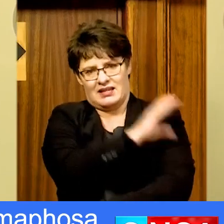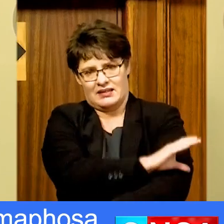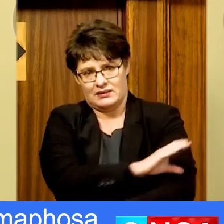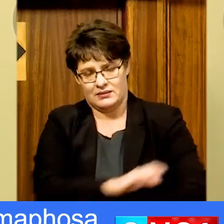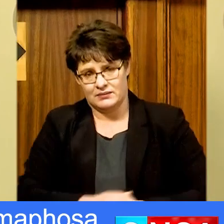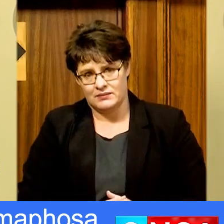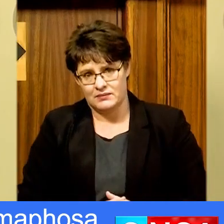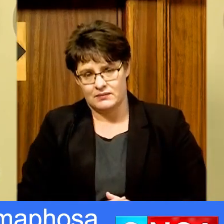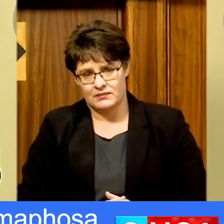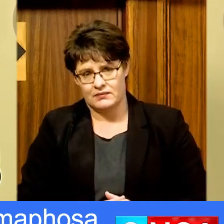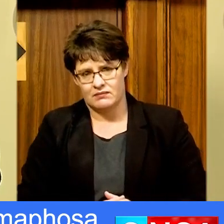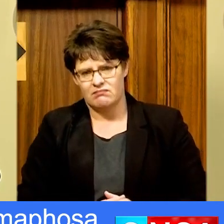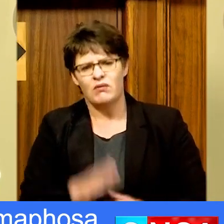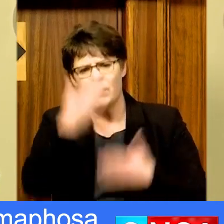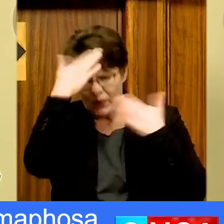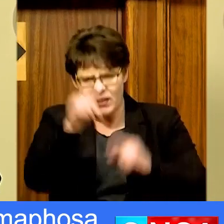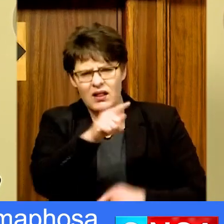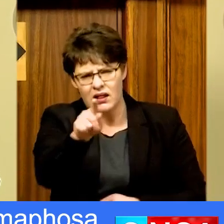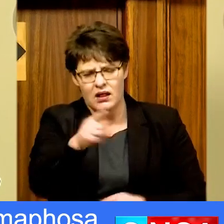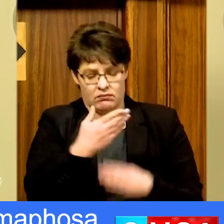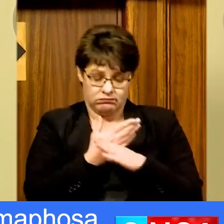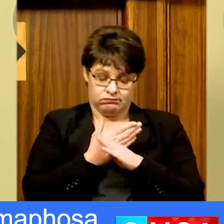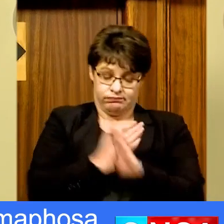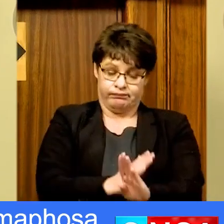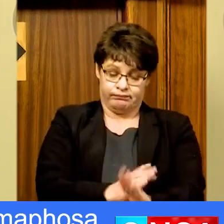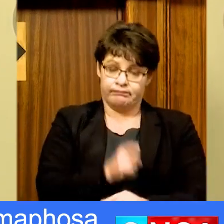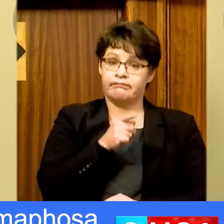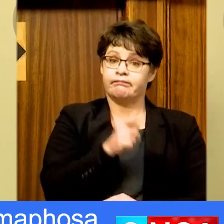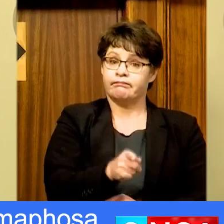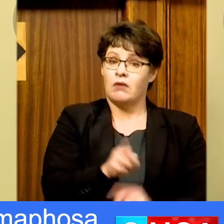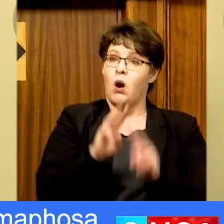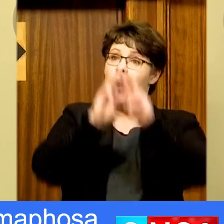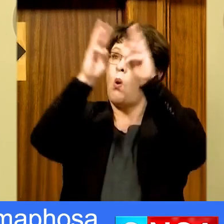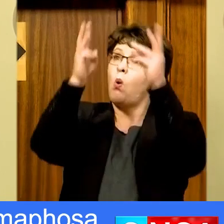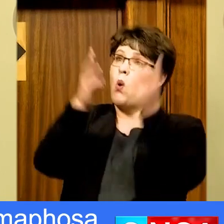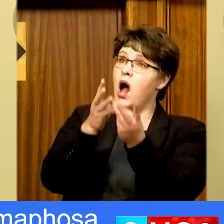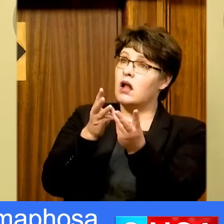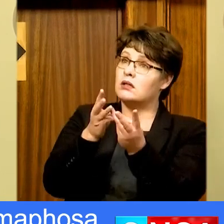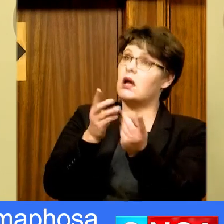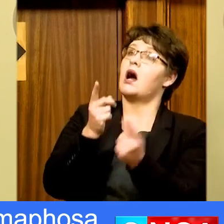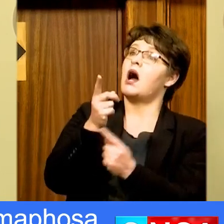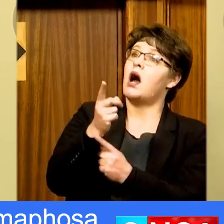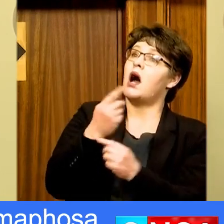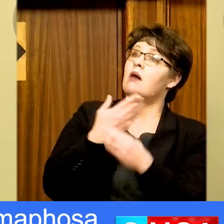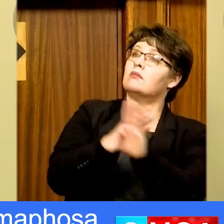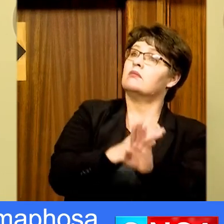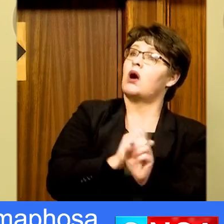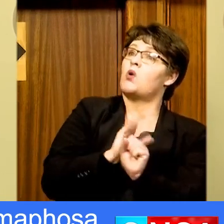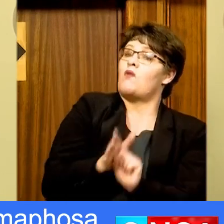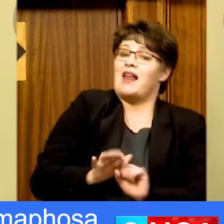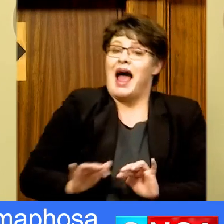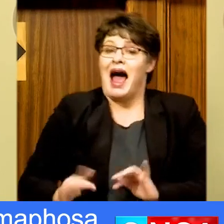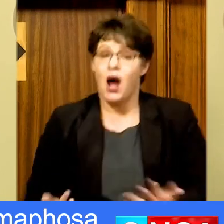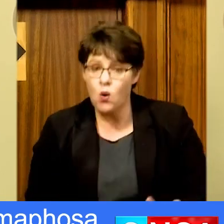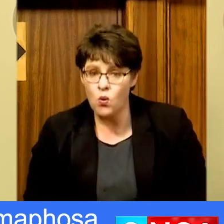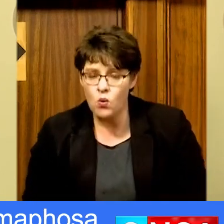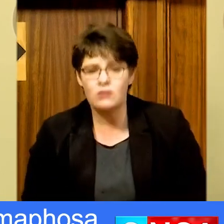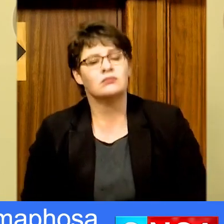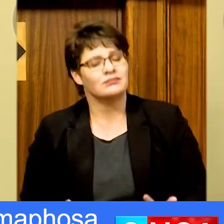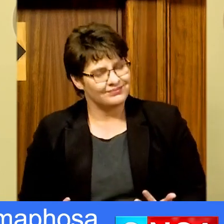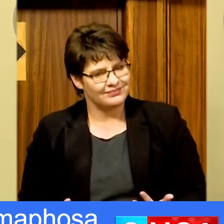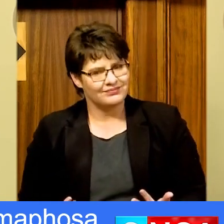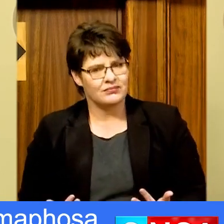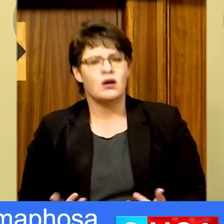generally known that the ultimate defense that the world could have against COVID-19 would